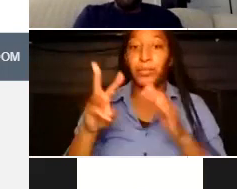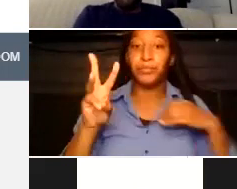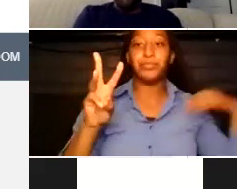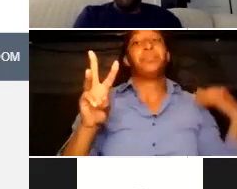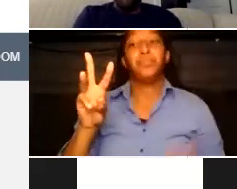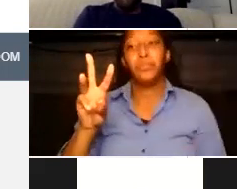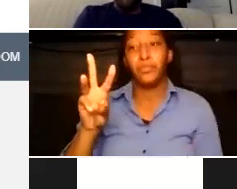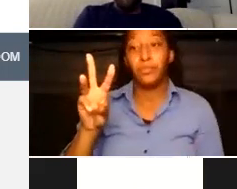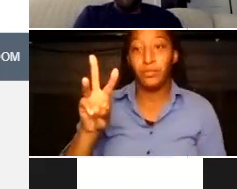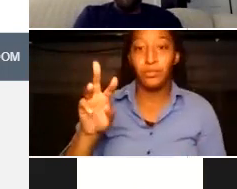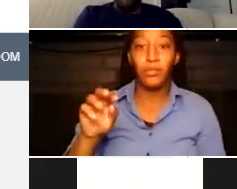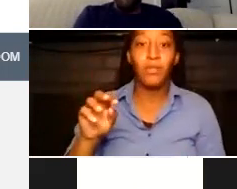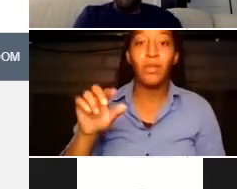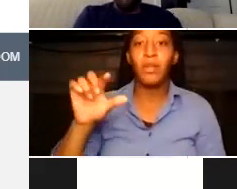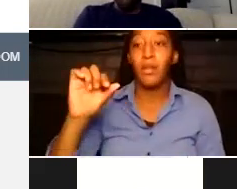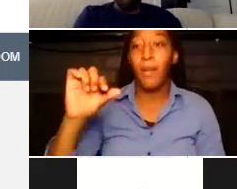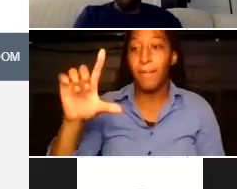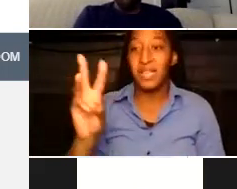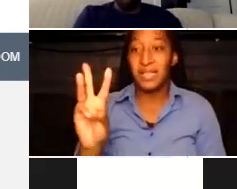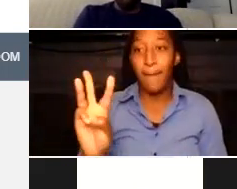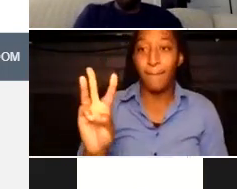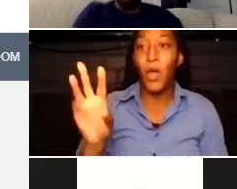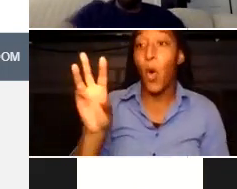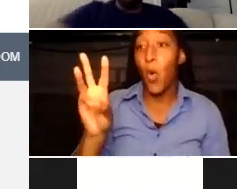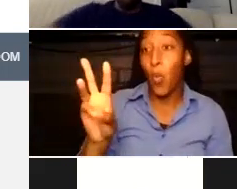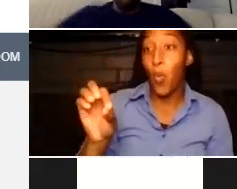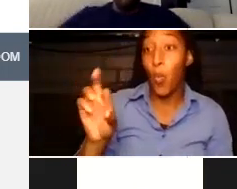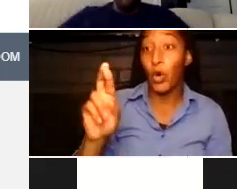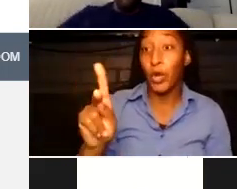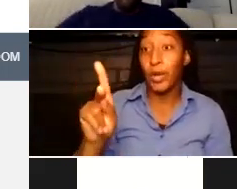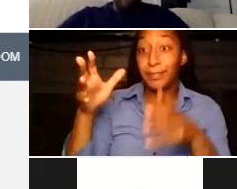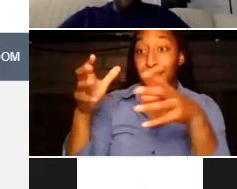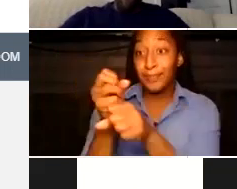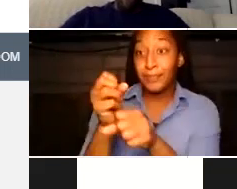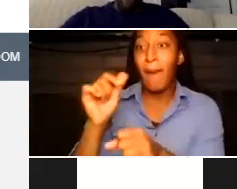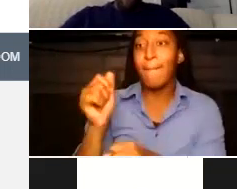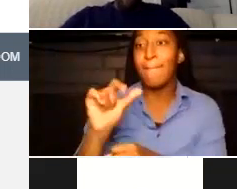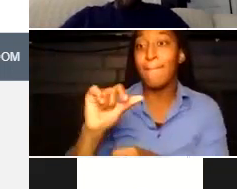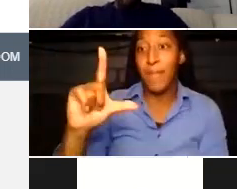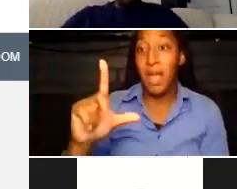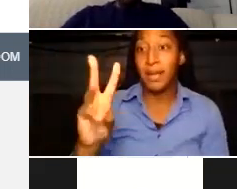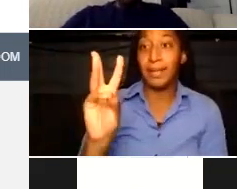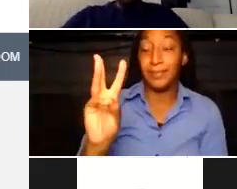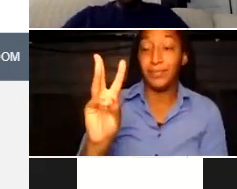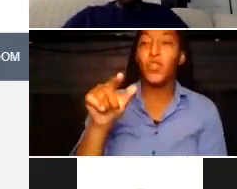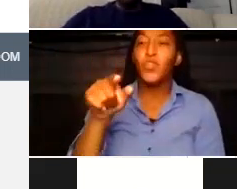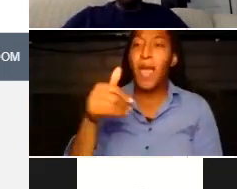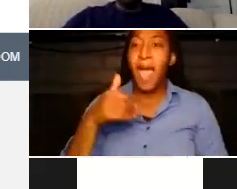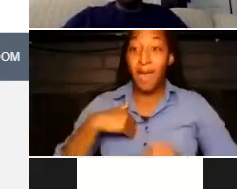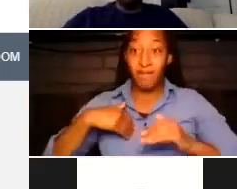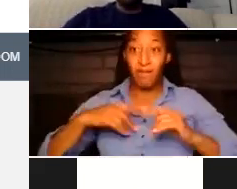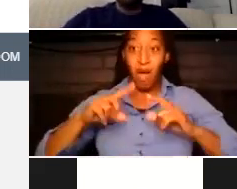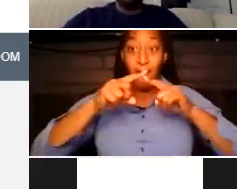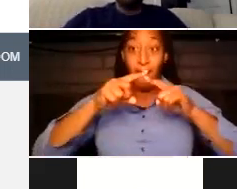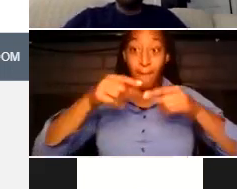on your table and you push that box. The force that you